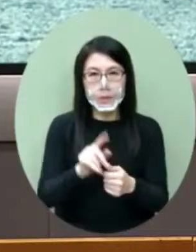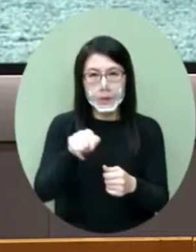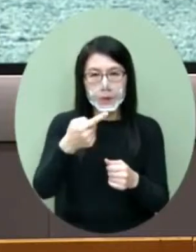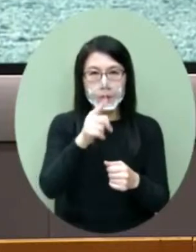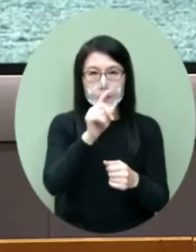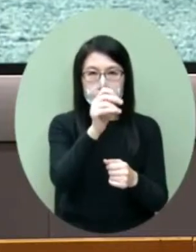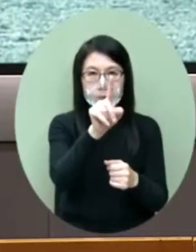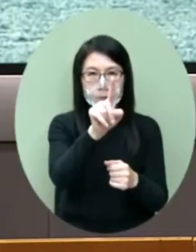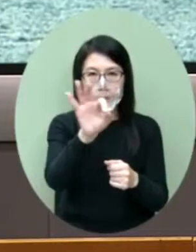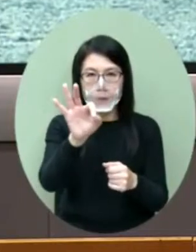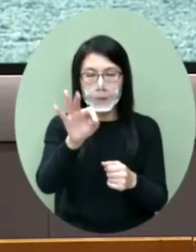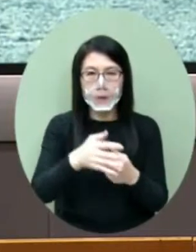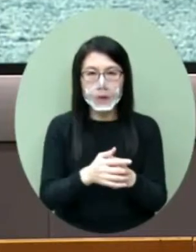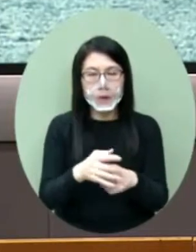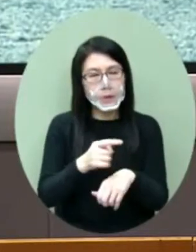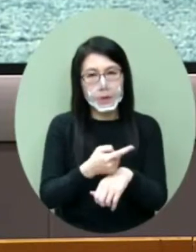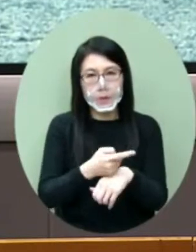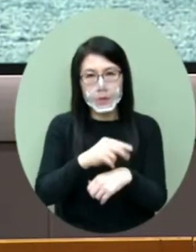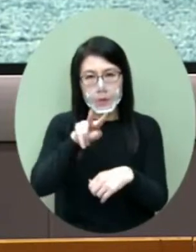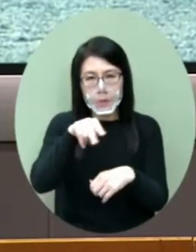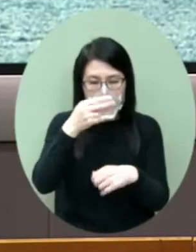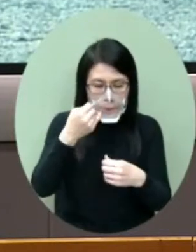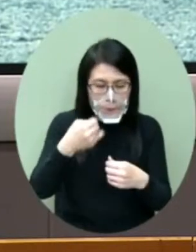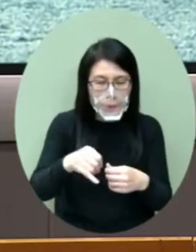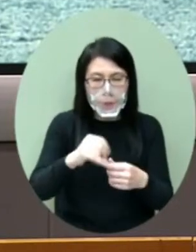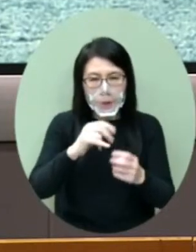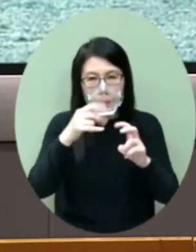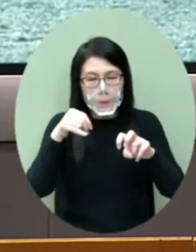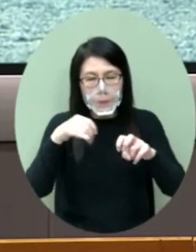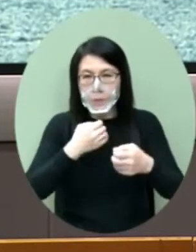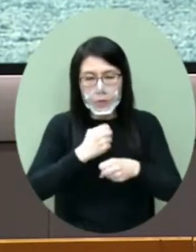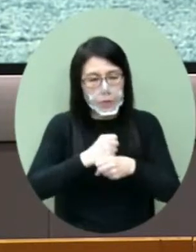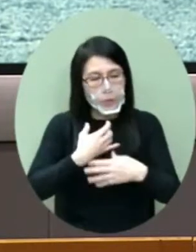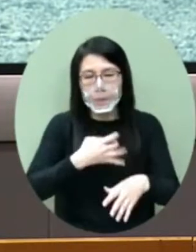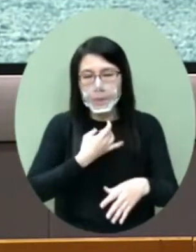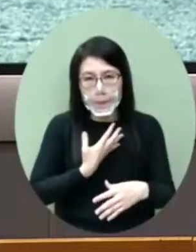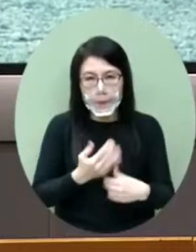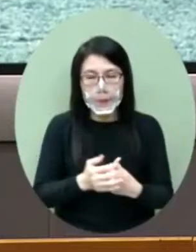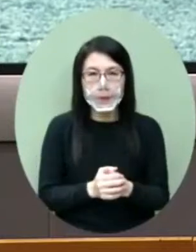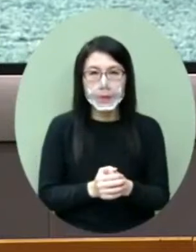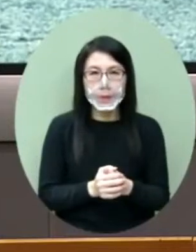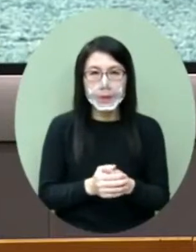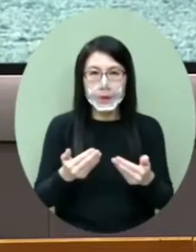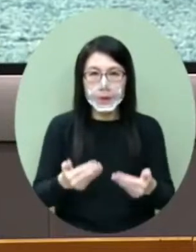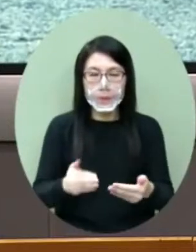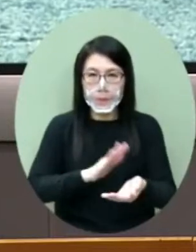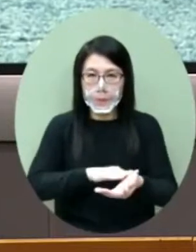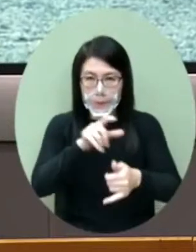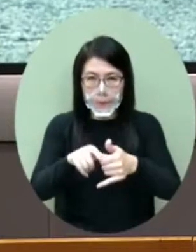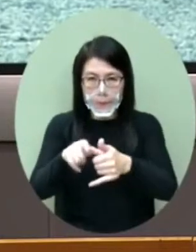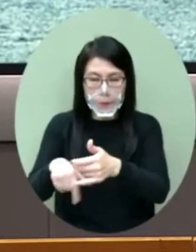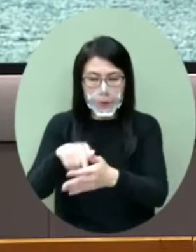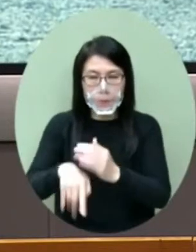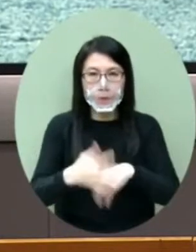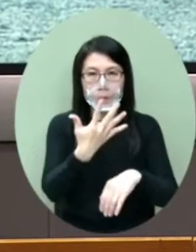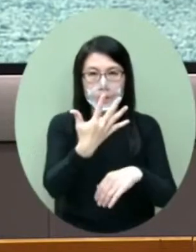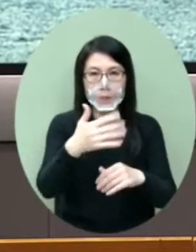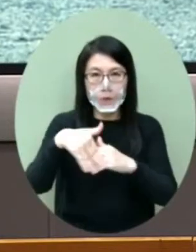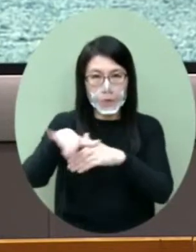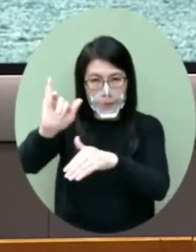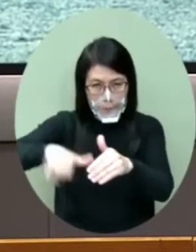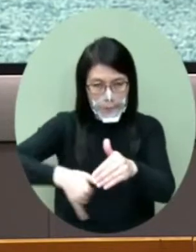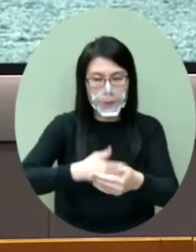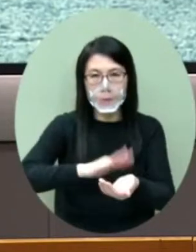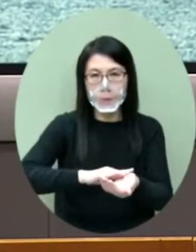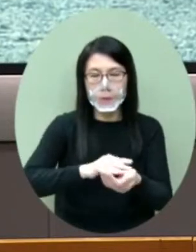1,427 cases, they are negative towards L452R, and 13 cases are still pending or with